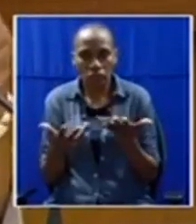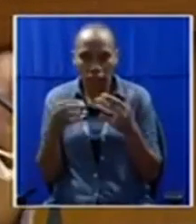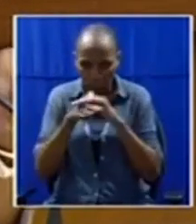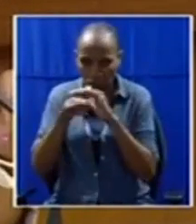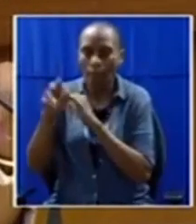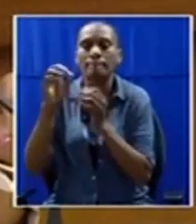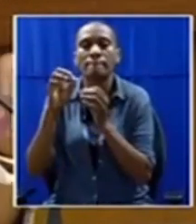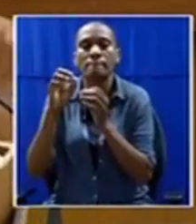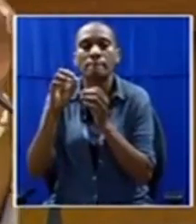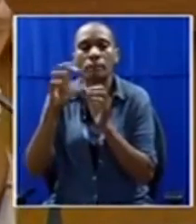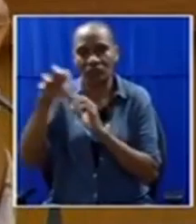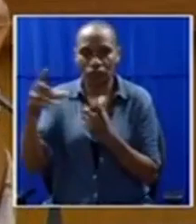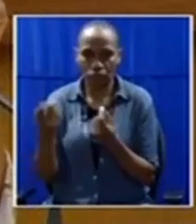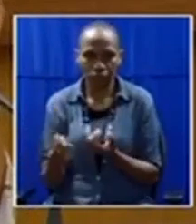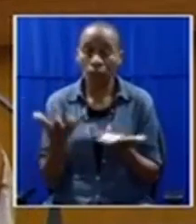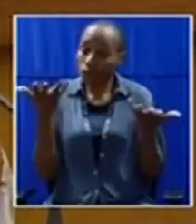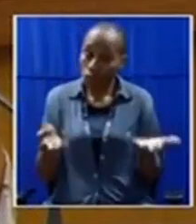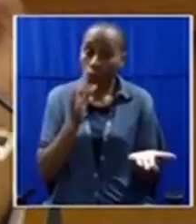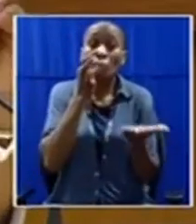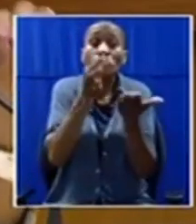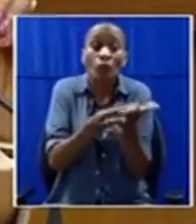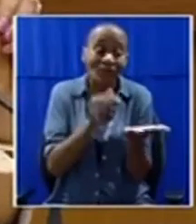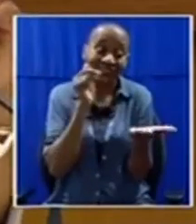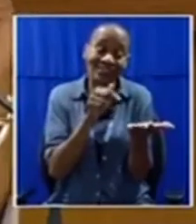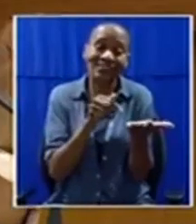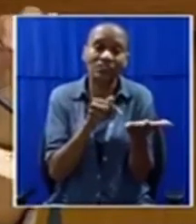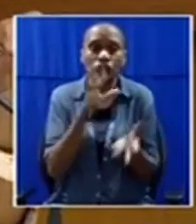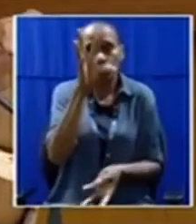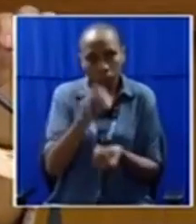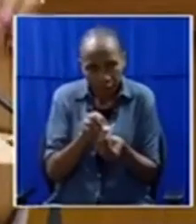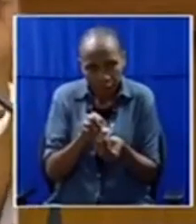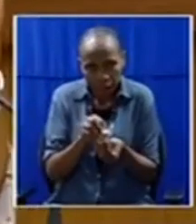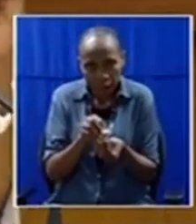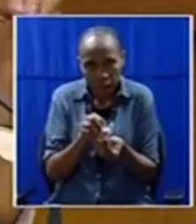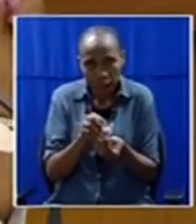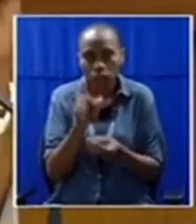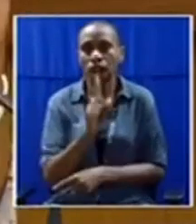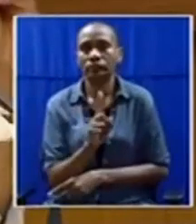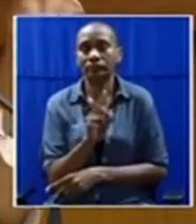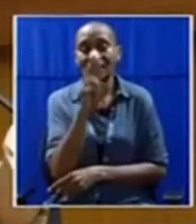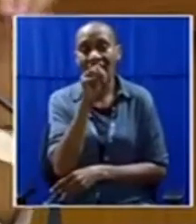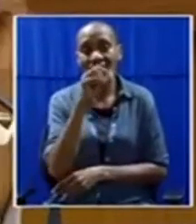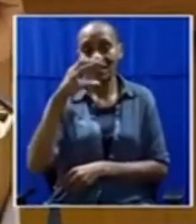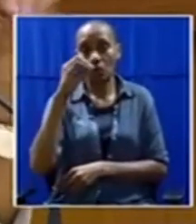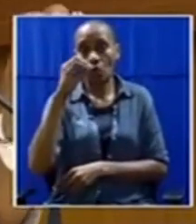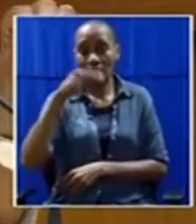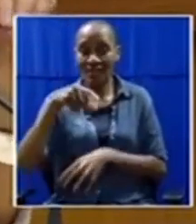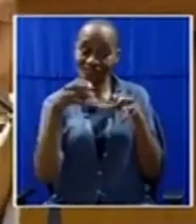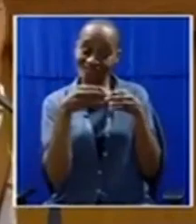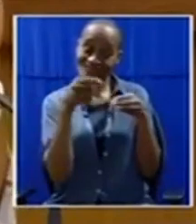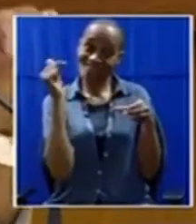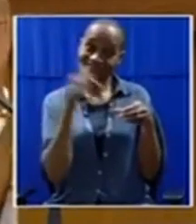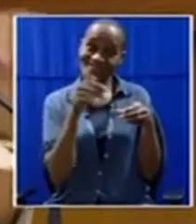the proposal in a nutshell is the NCOP must